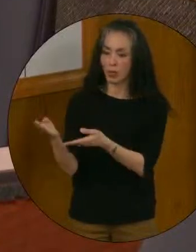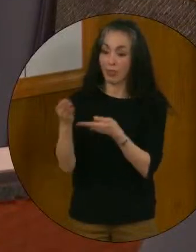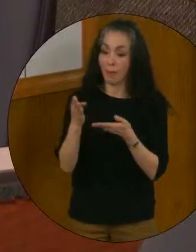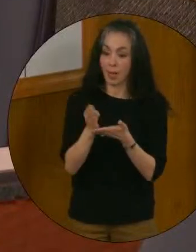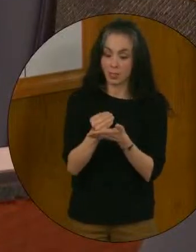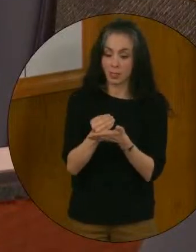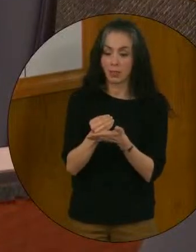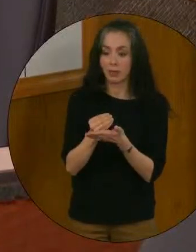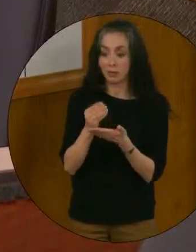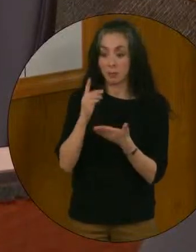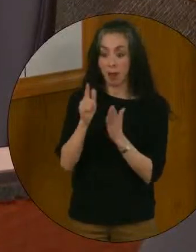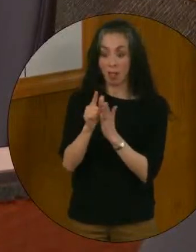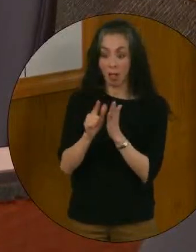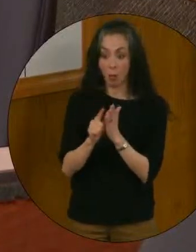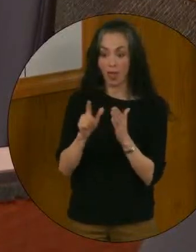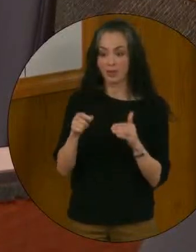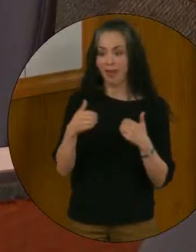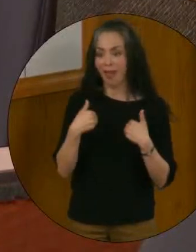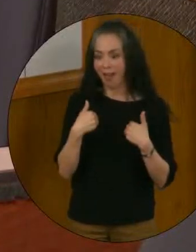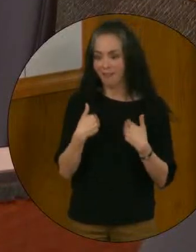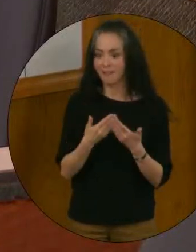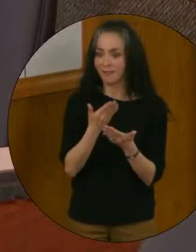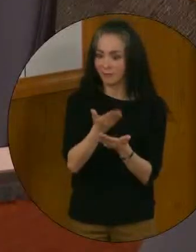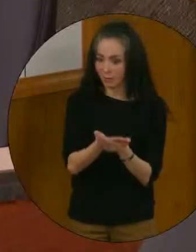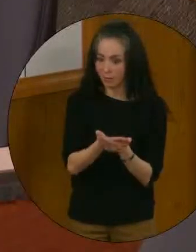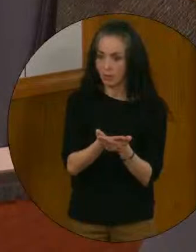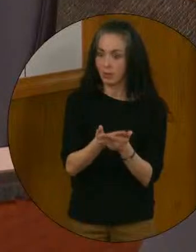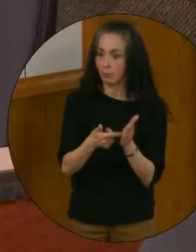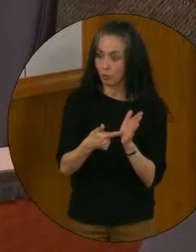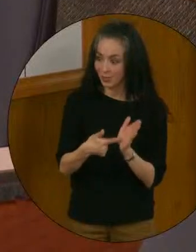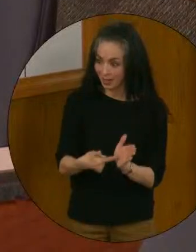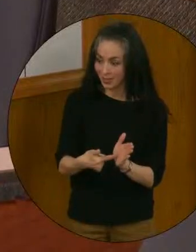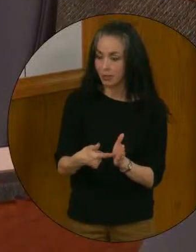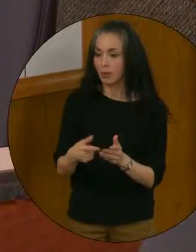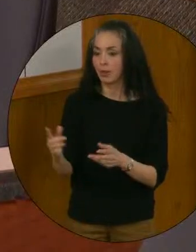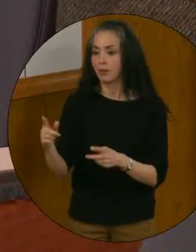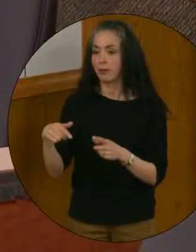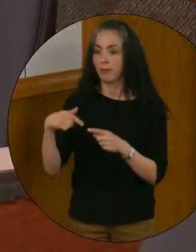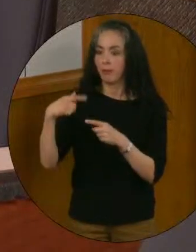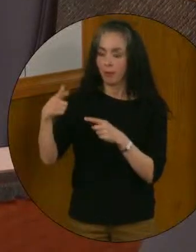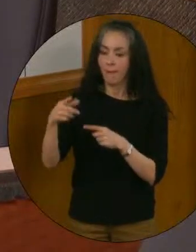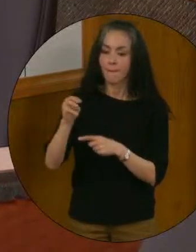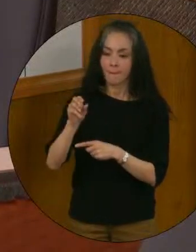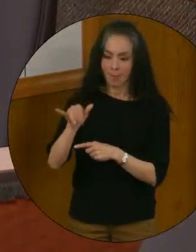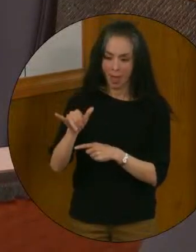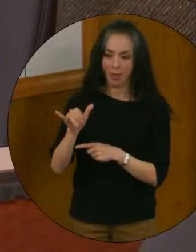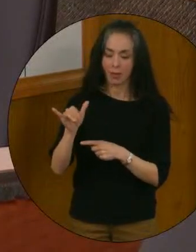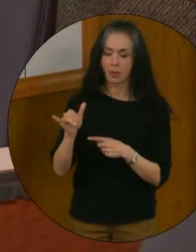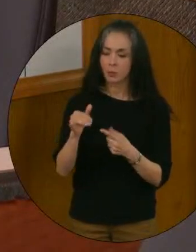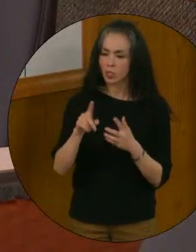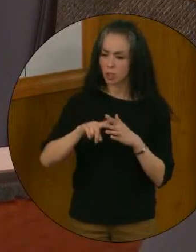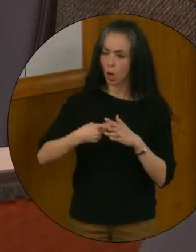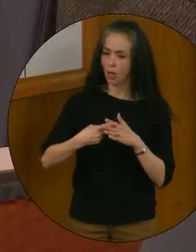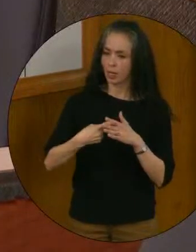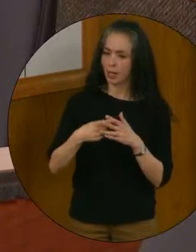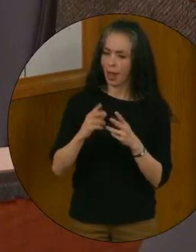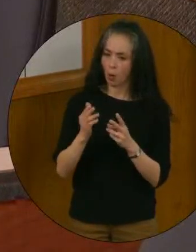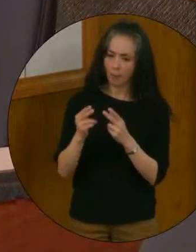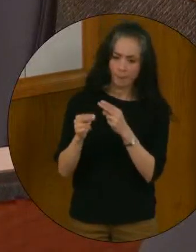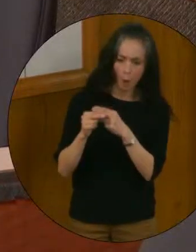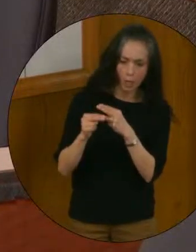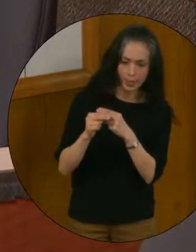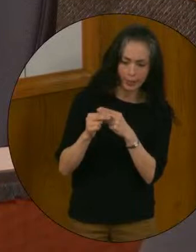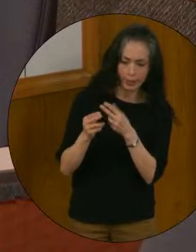have to have the tentative presented and then comes back in May. Just so you know, we started our bargaining with